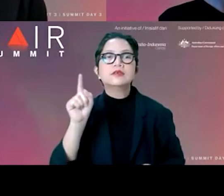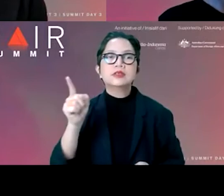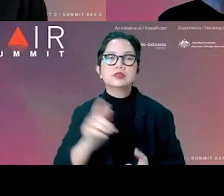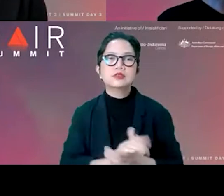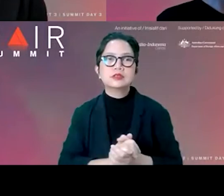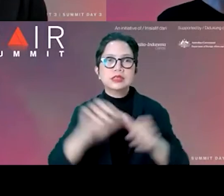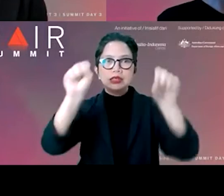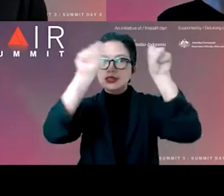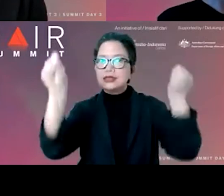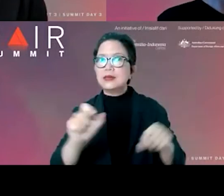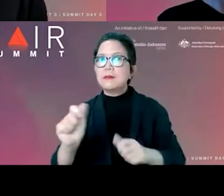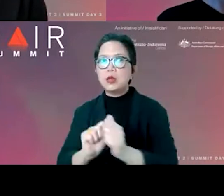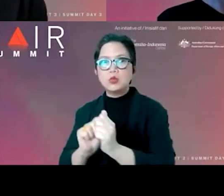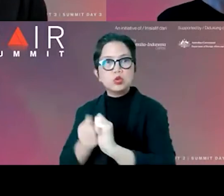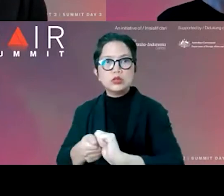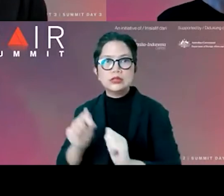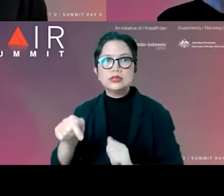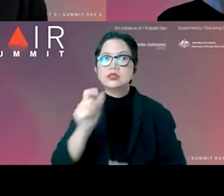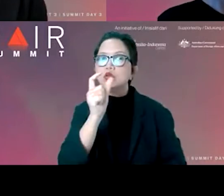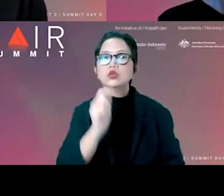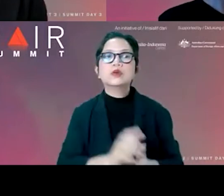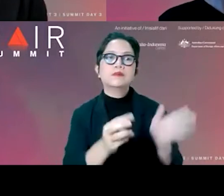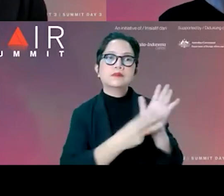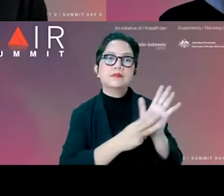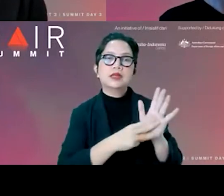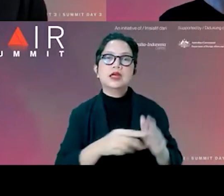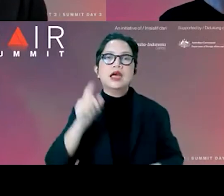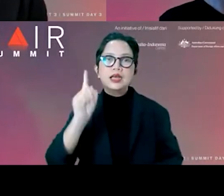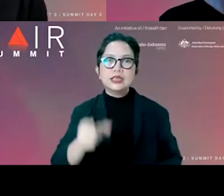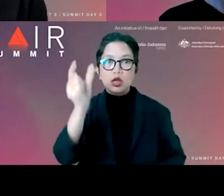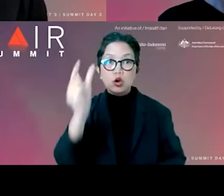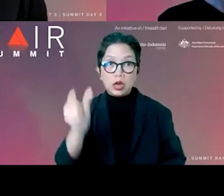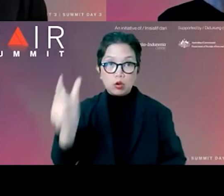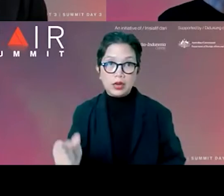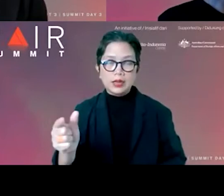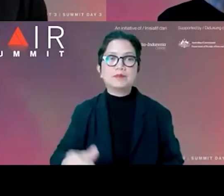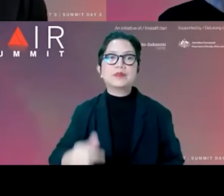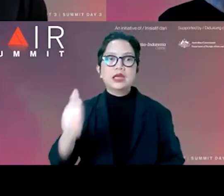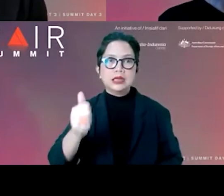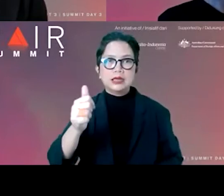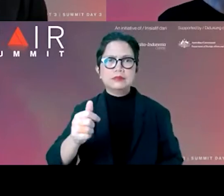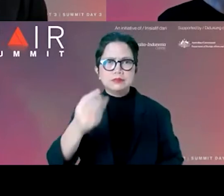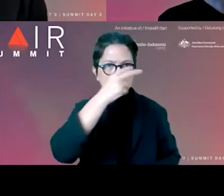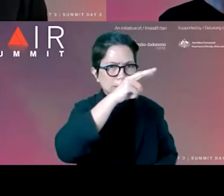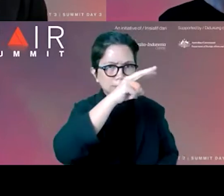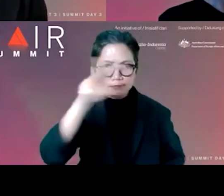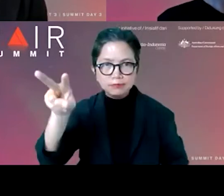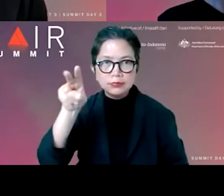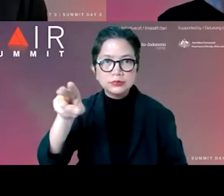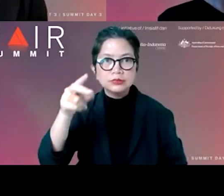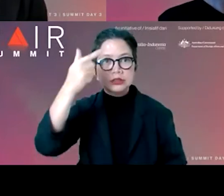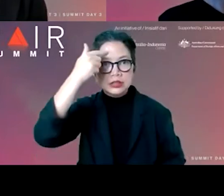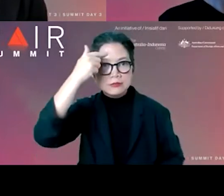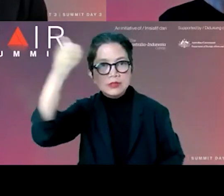well, we needed people on the ground who had, you know, health knowledge, economy knowledge, all